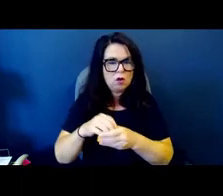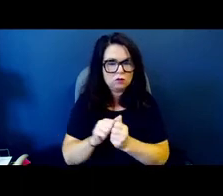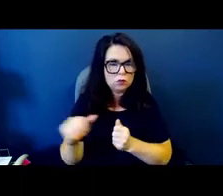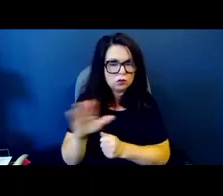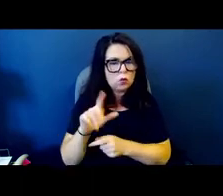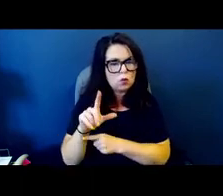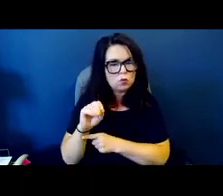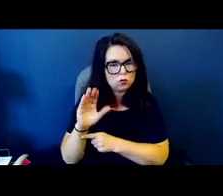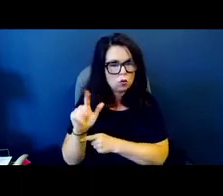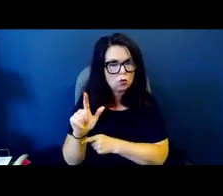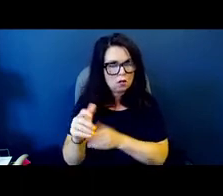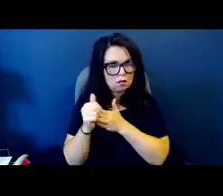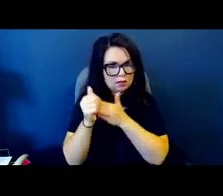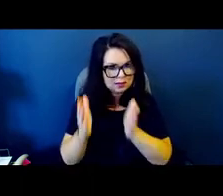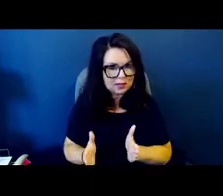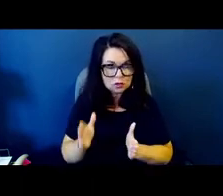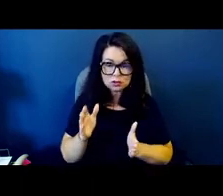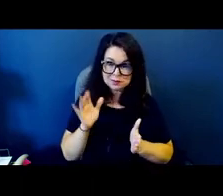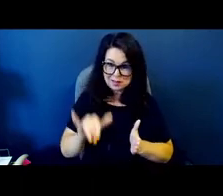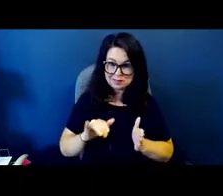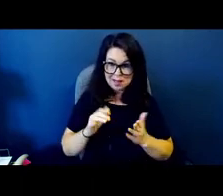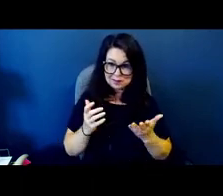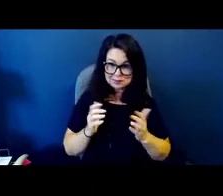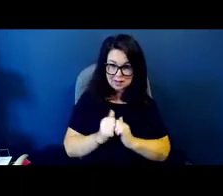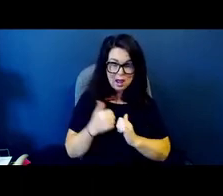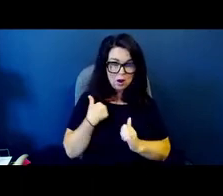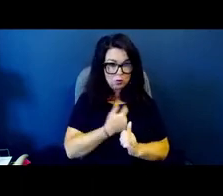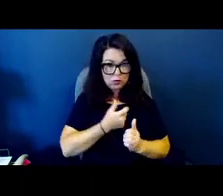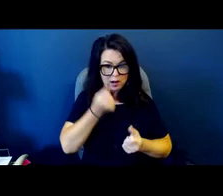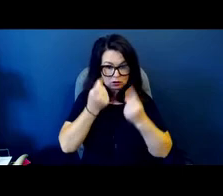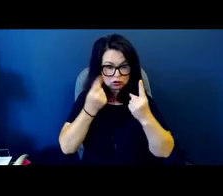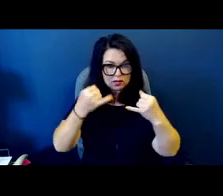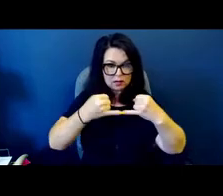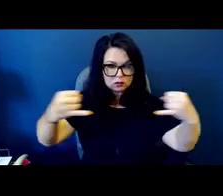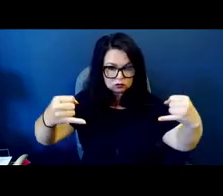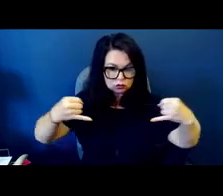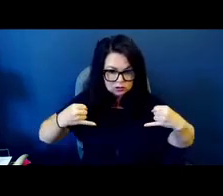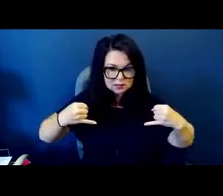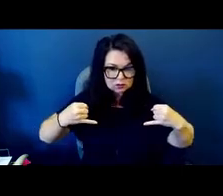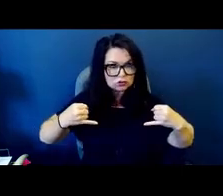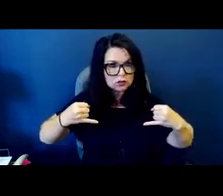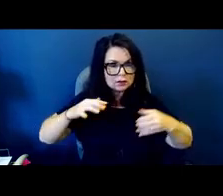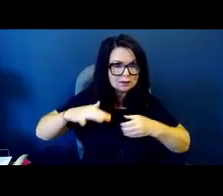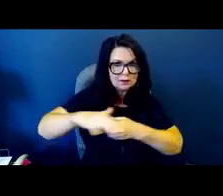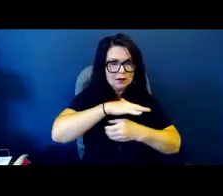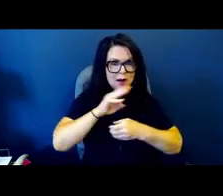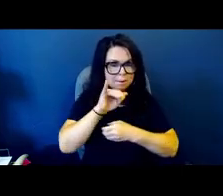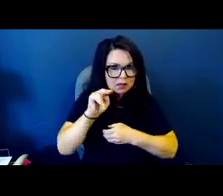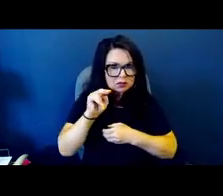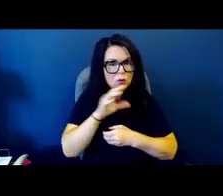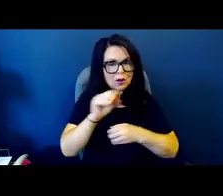how jurisdictions in Minnesota and across the country are going to change. They